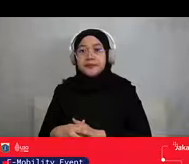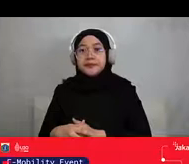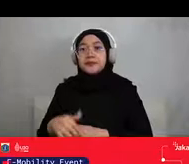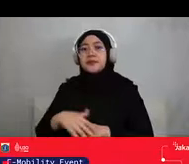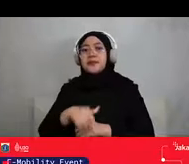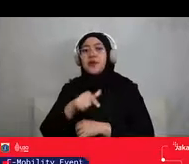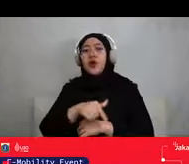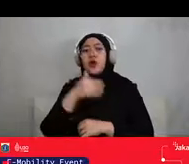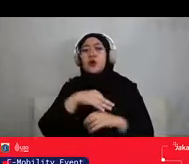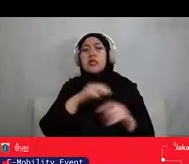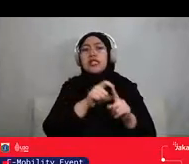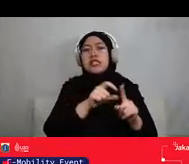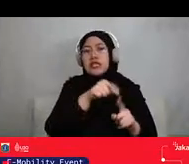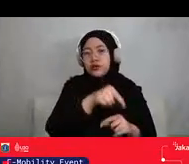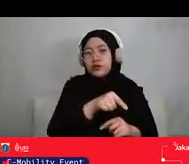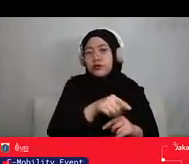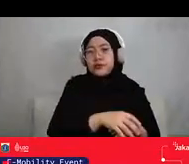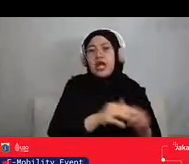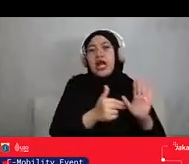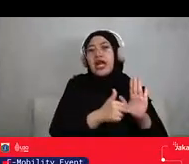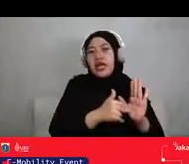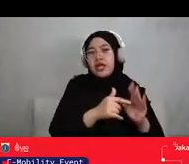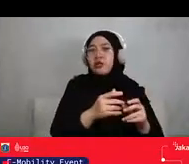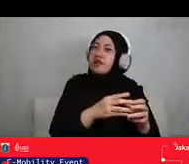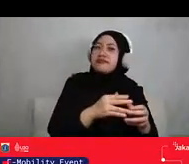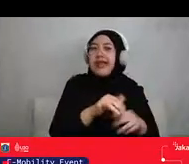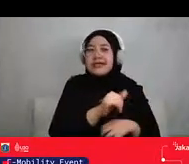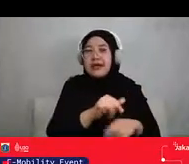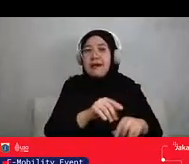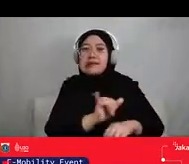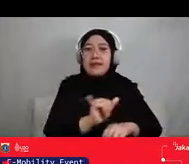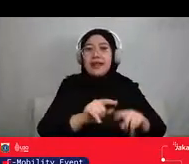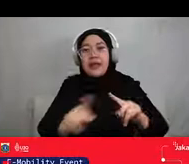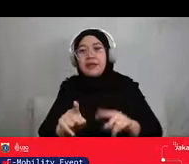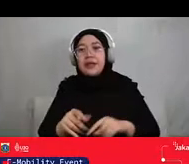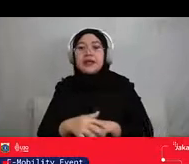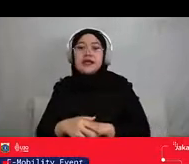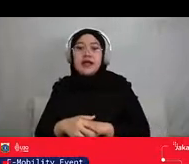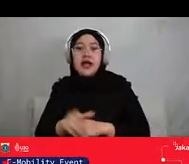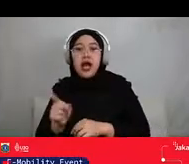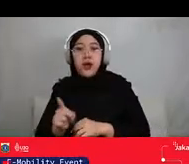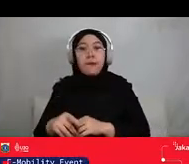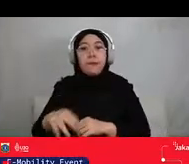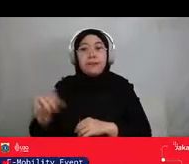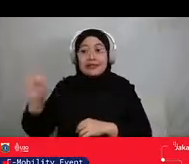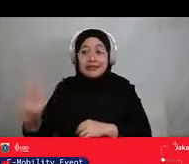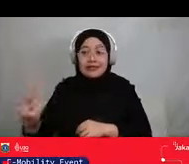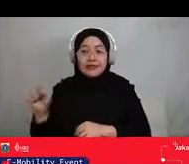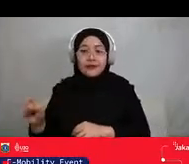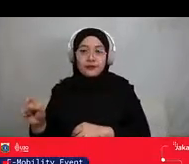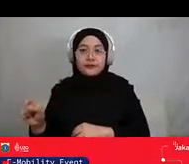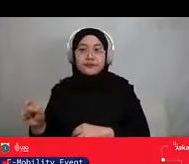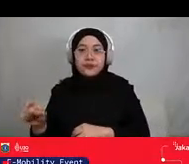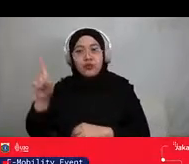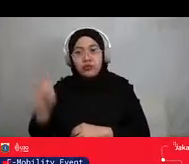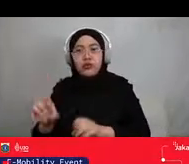will be the same, but in terms of percentage, it is much lower because the electric bus costs much more than the diesel bus.